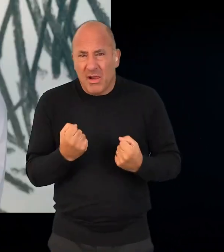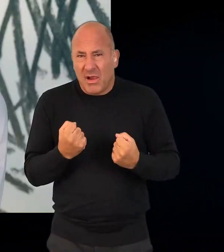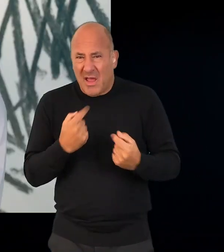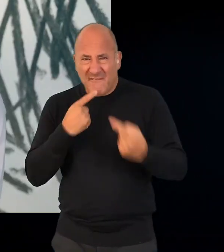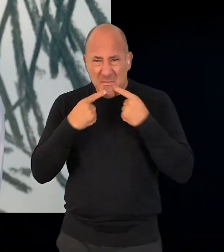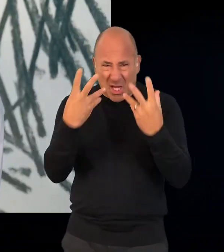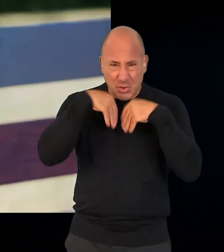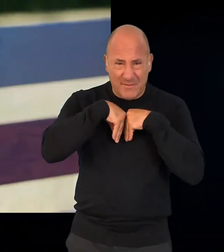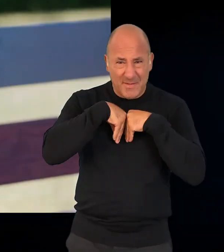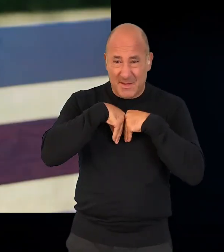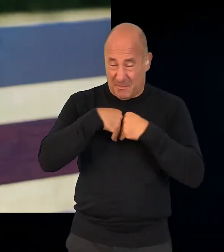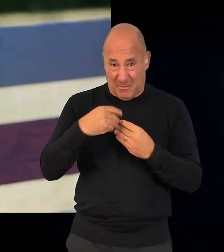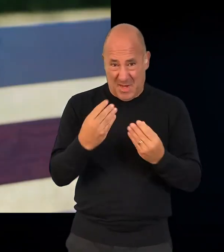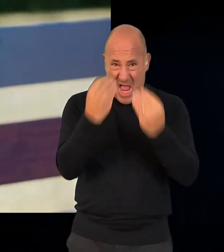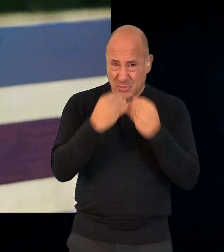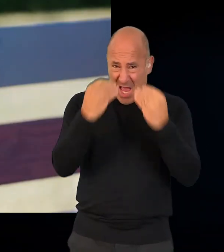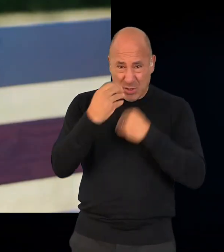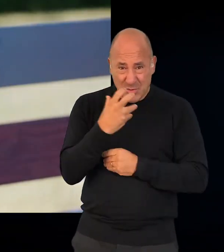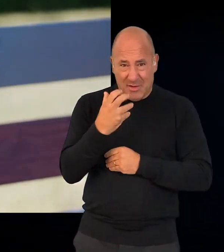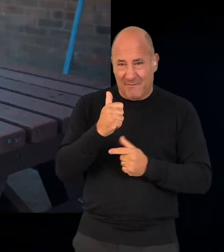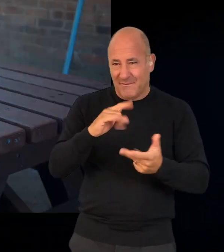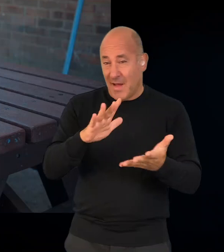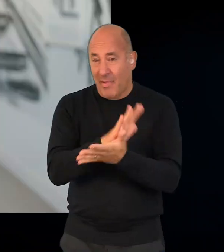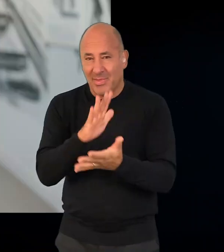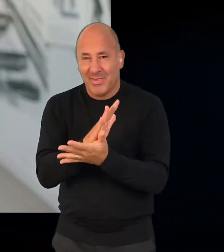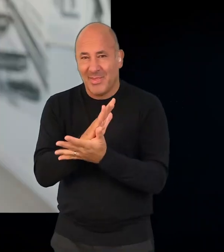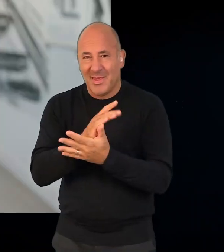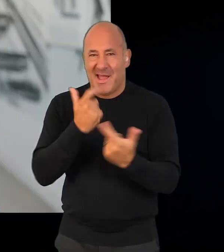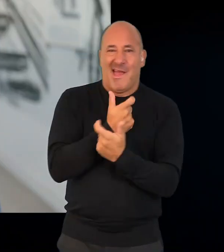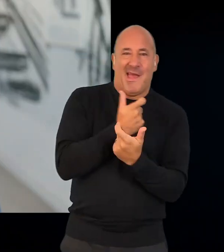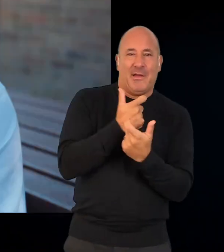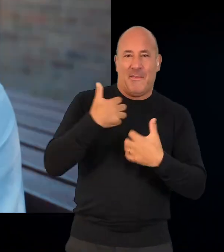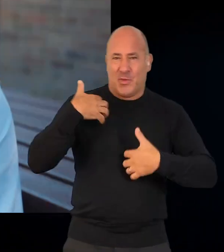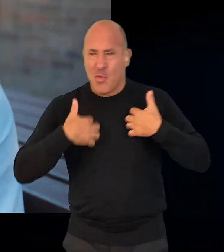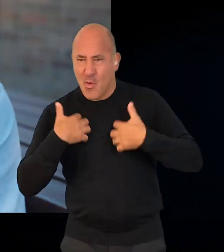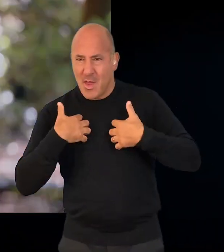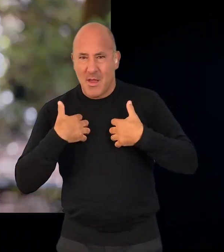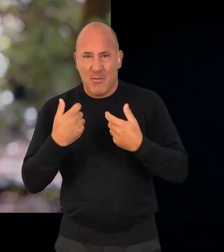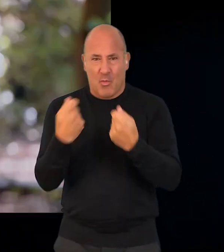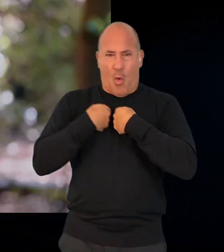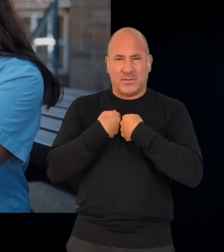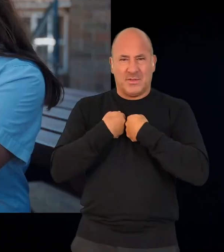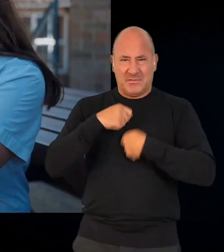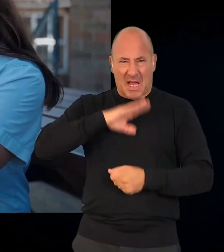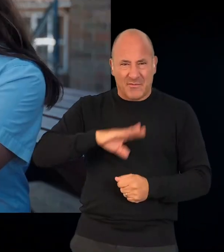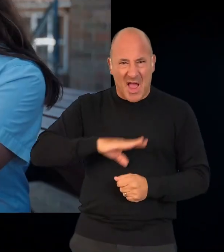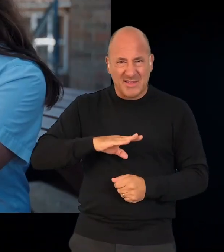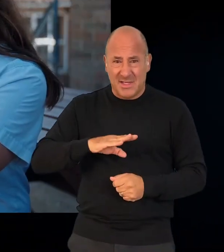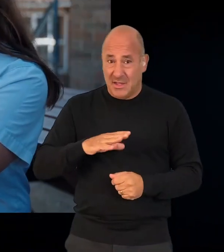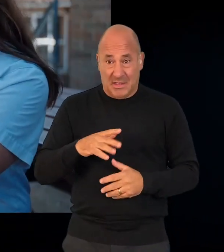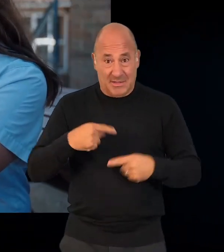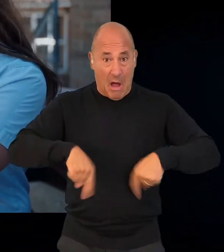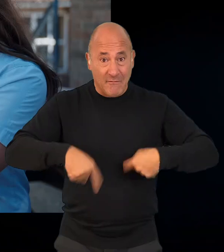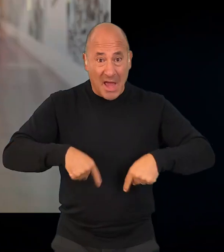powerful, informative, really, really educational, fun, hilarious, exciting, rewarding, terrifying in